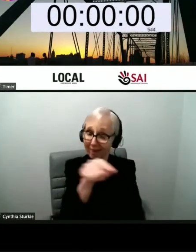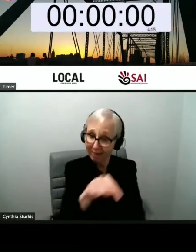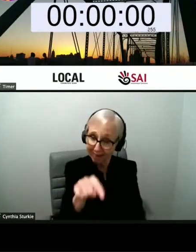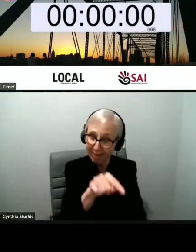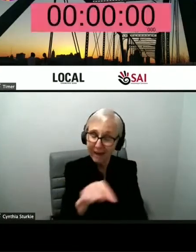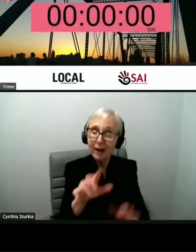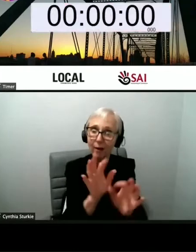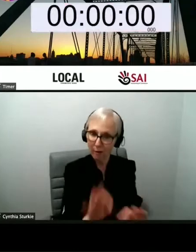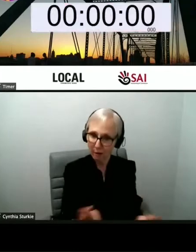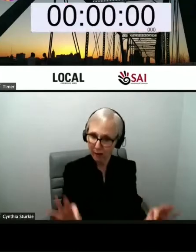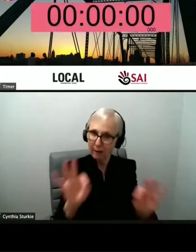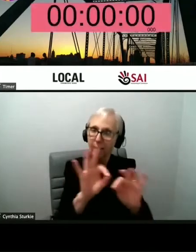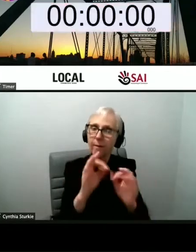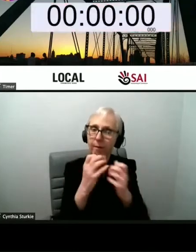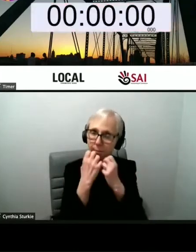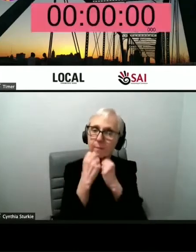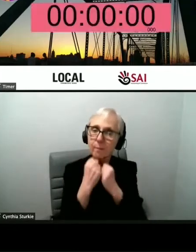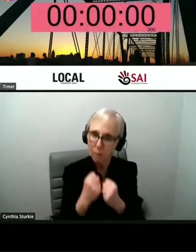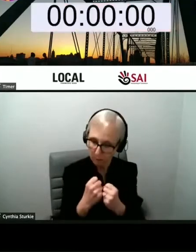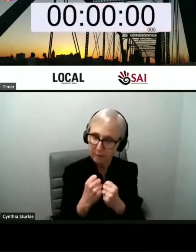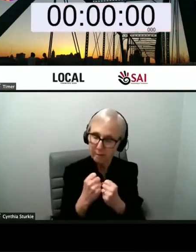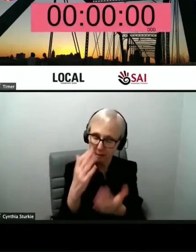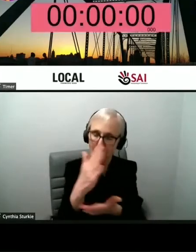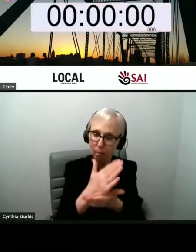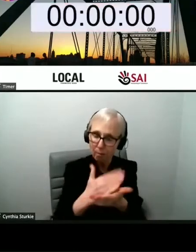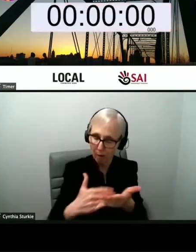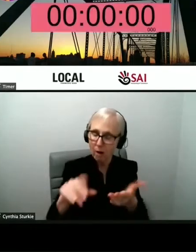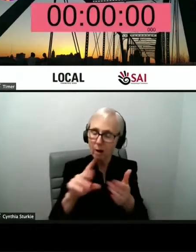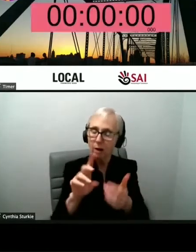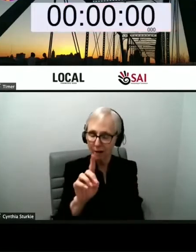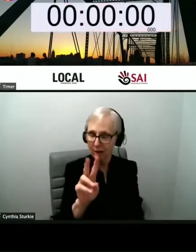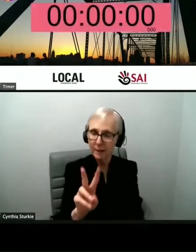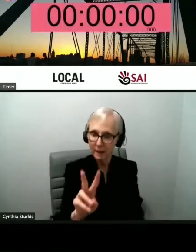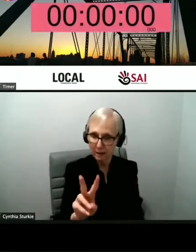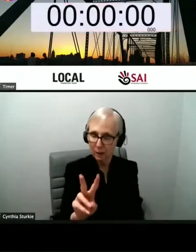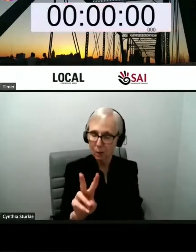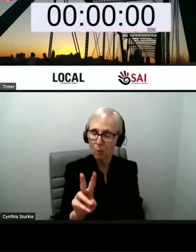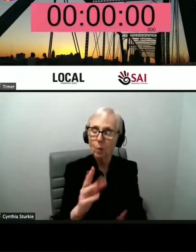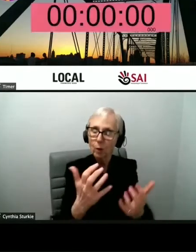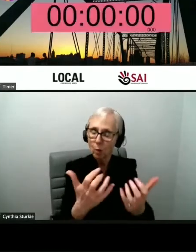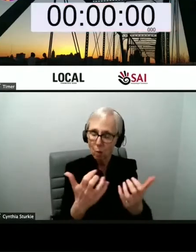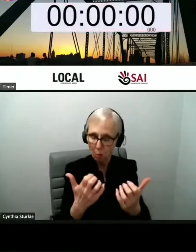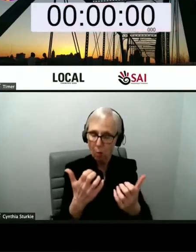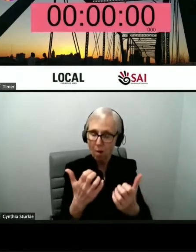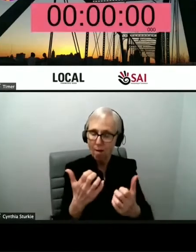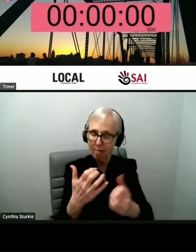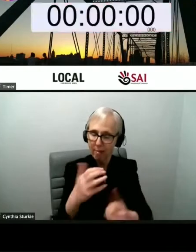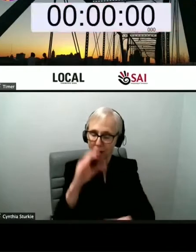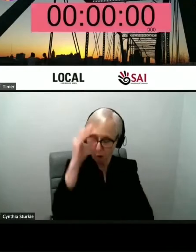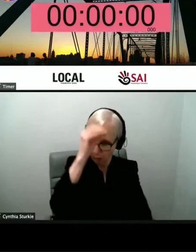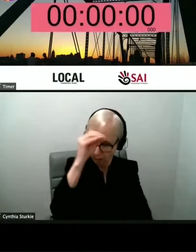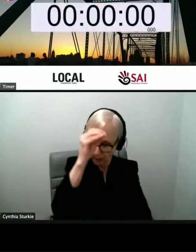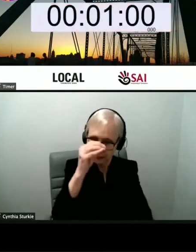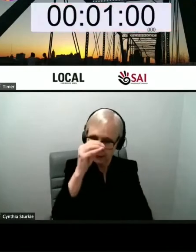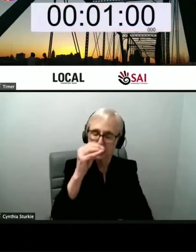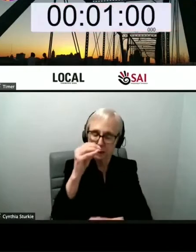gonna, and they're part of the entire district. So we'll keep their voice heard throughout the 2 years. Thank